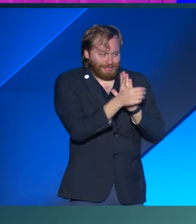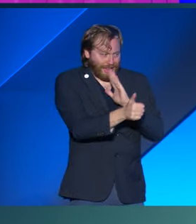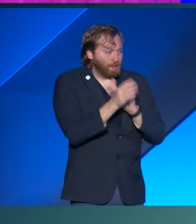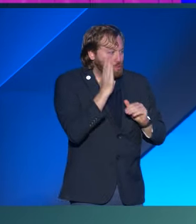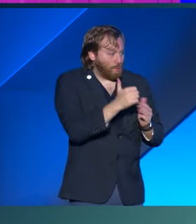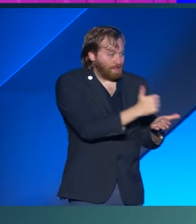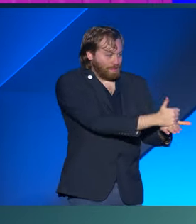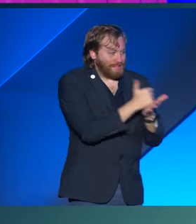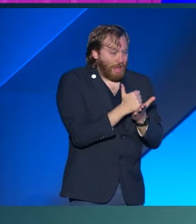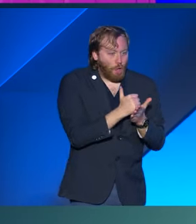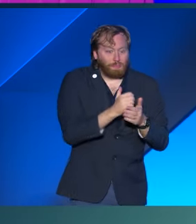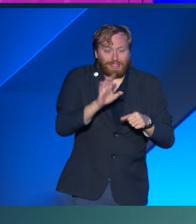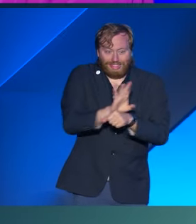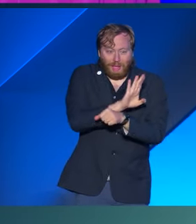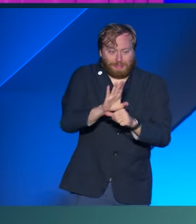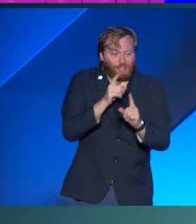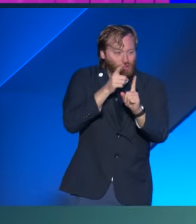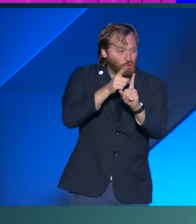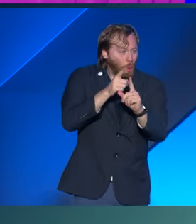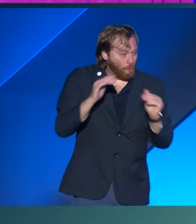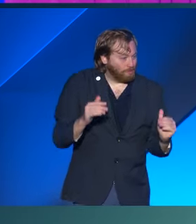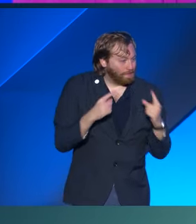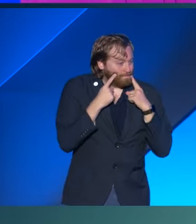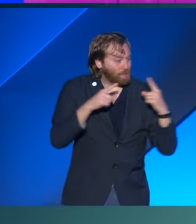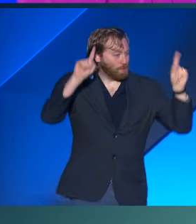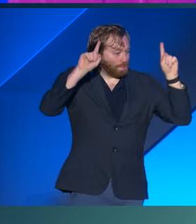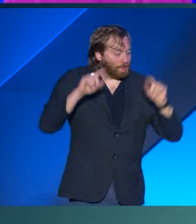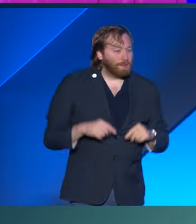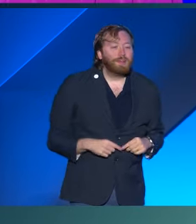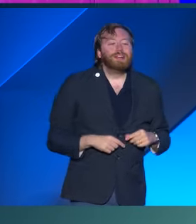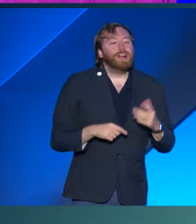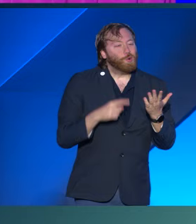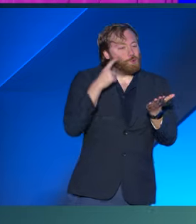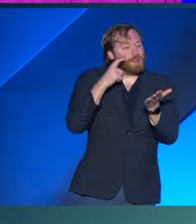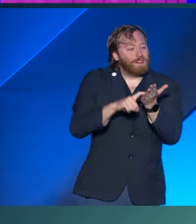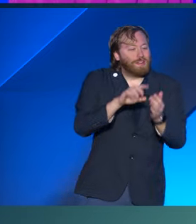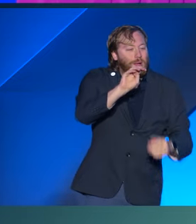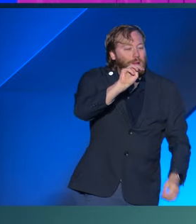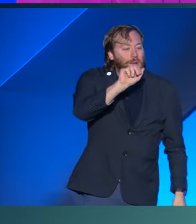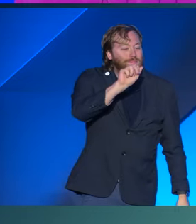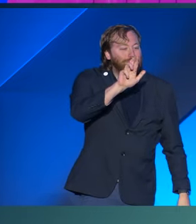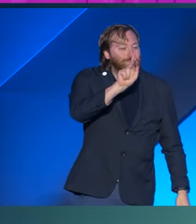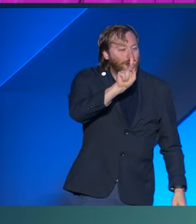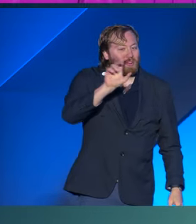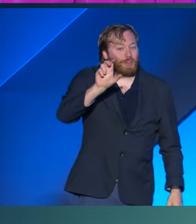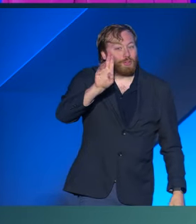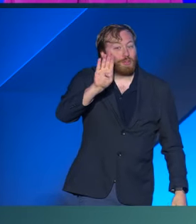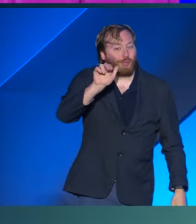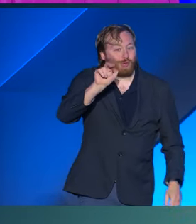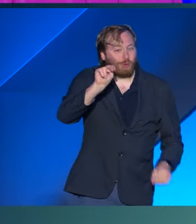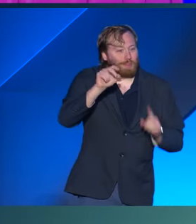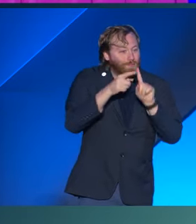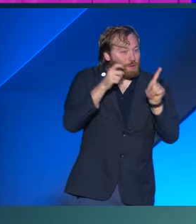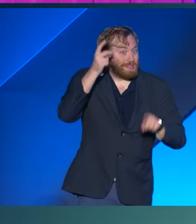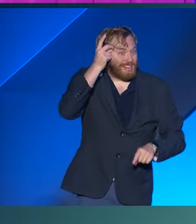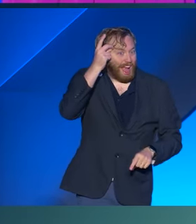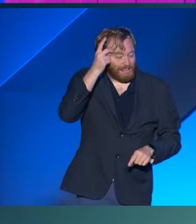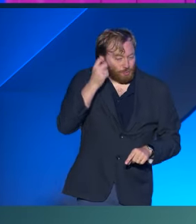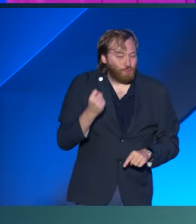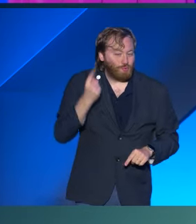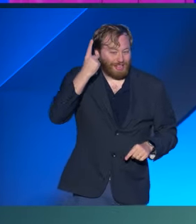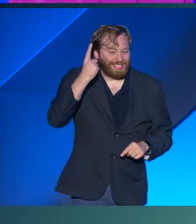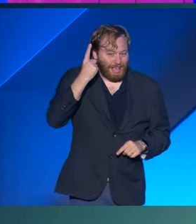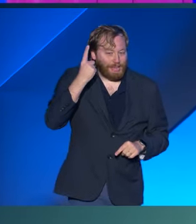goals. Shout out to Mark Cuban, a Dallasite who gets it. And he's absolutely right. That's all right, you can shout out Mark Cuban, go